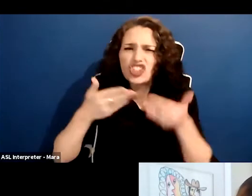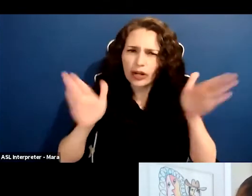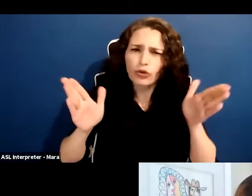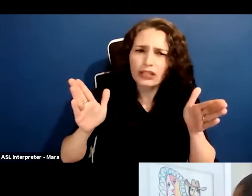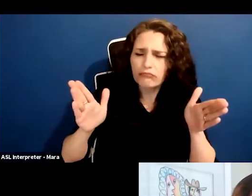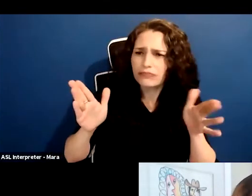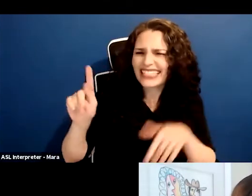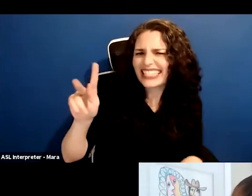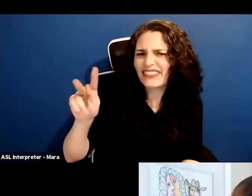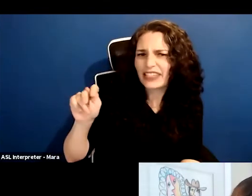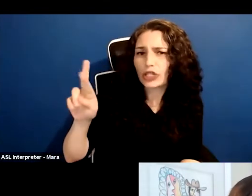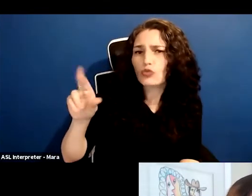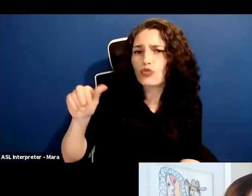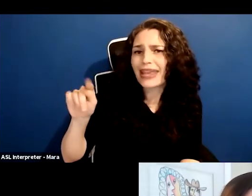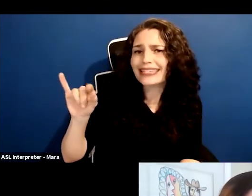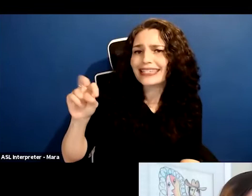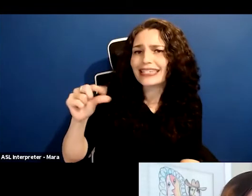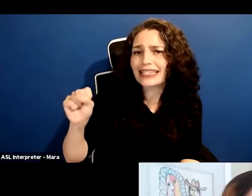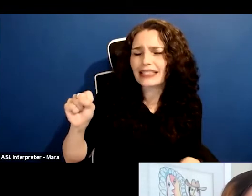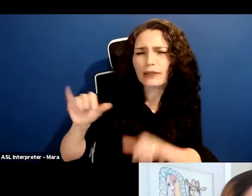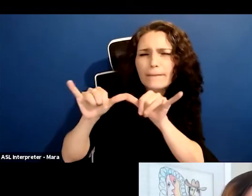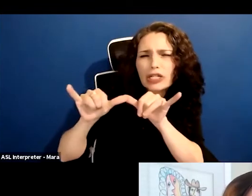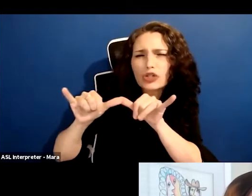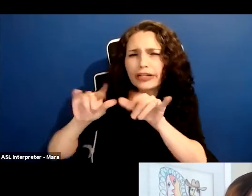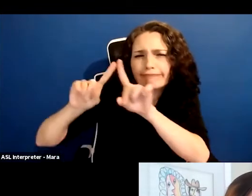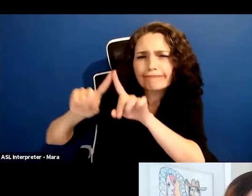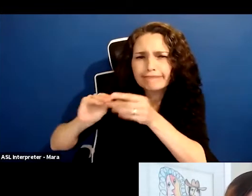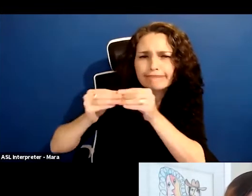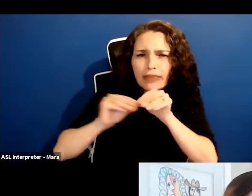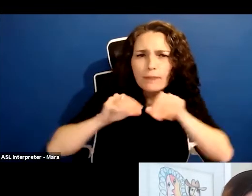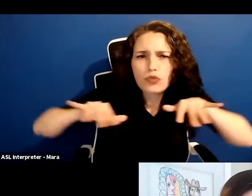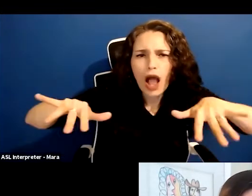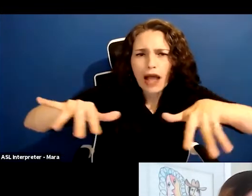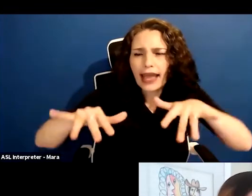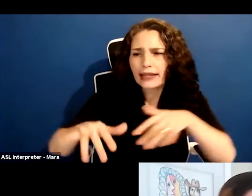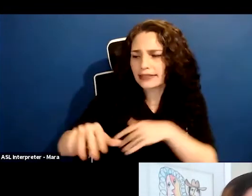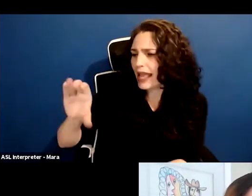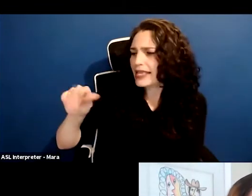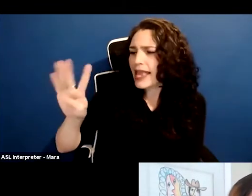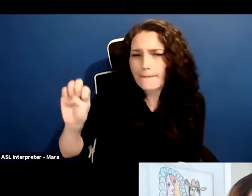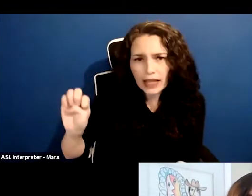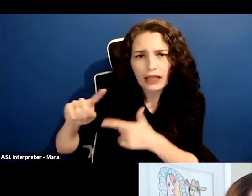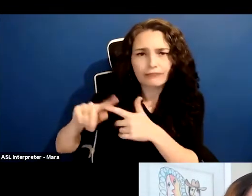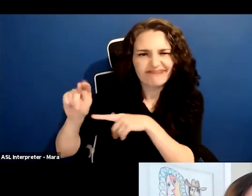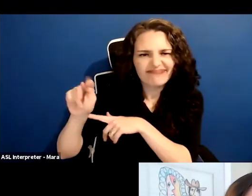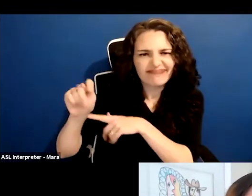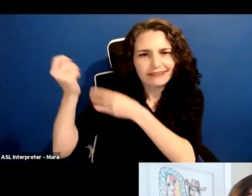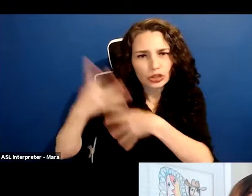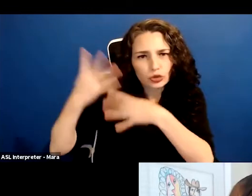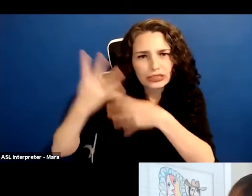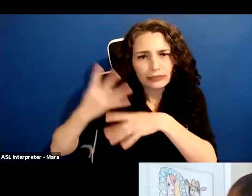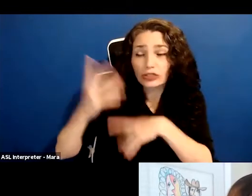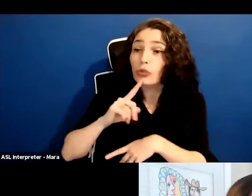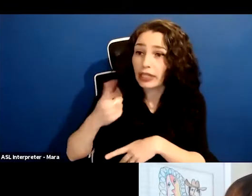of TV ratings and measuring perhaps broadcast, cable and streaming content. We measure a